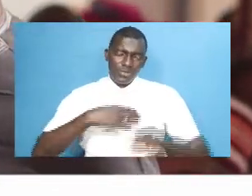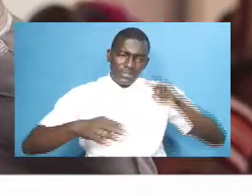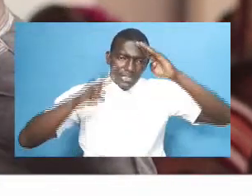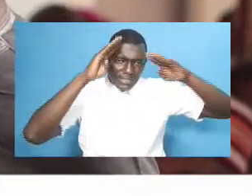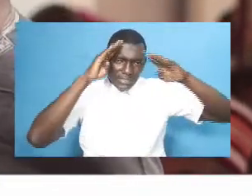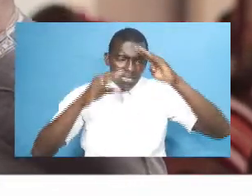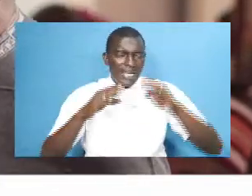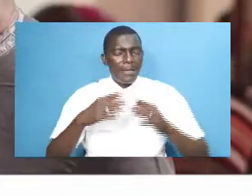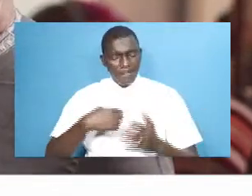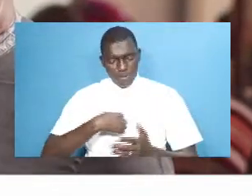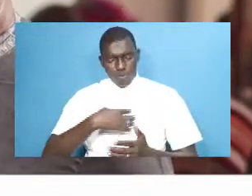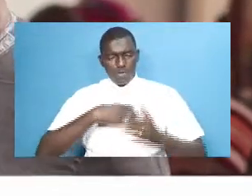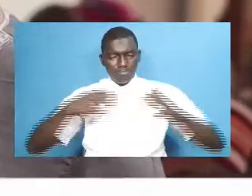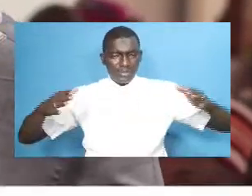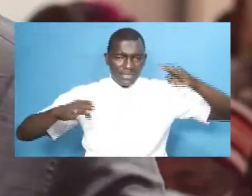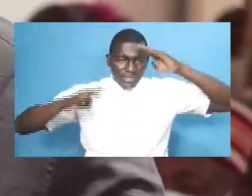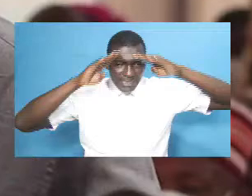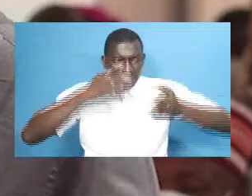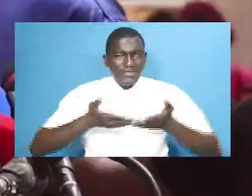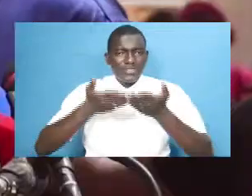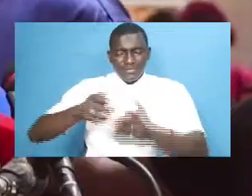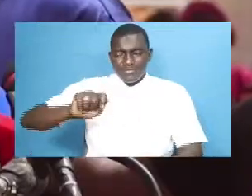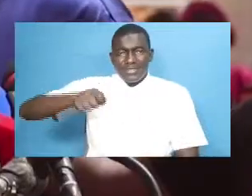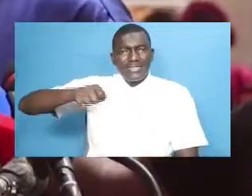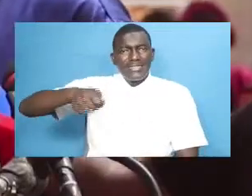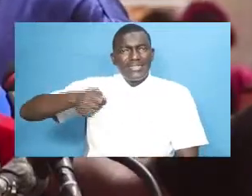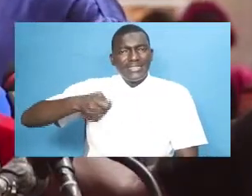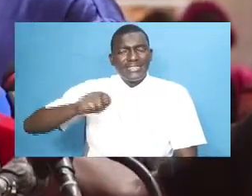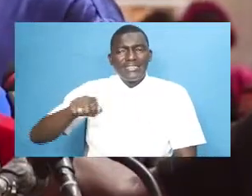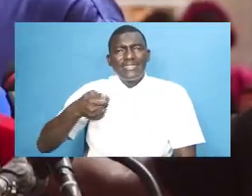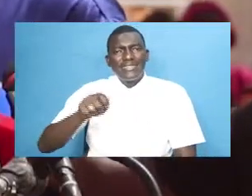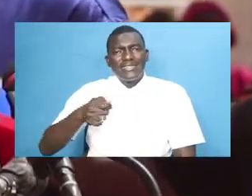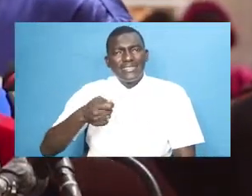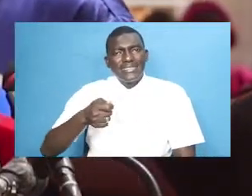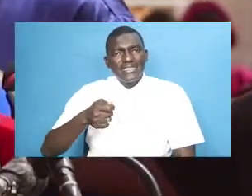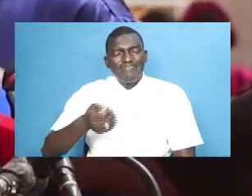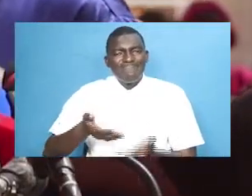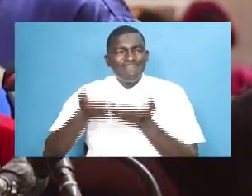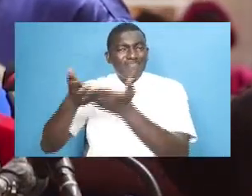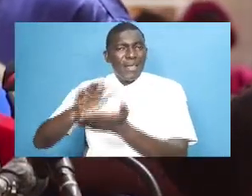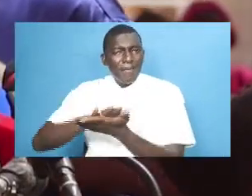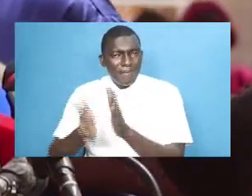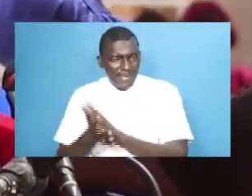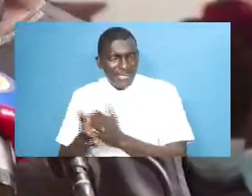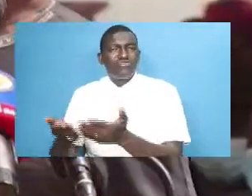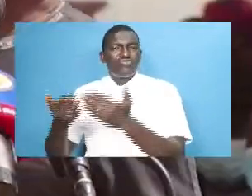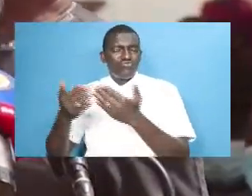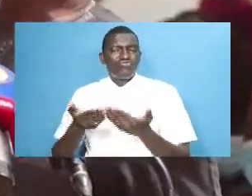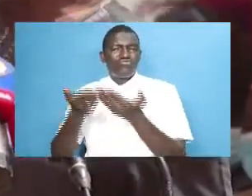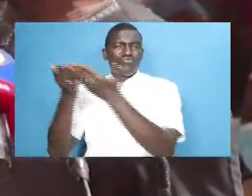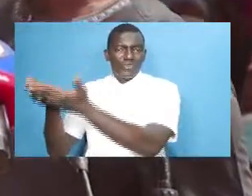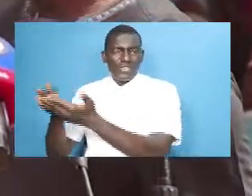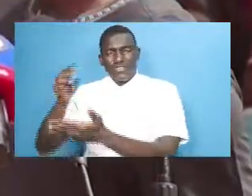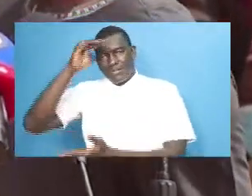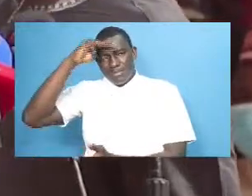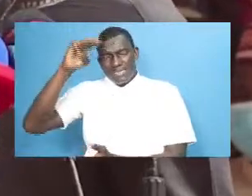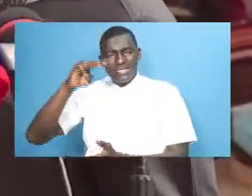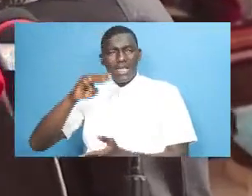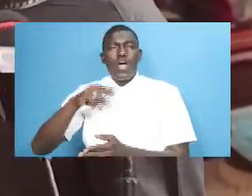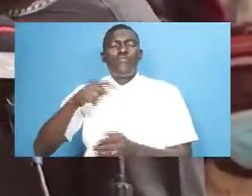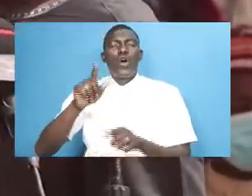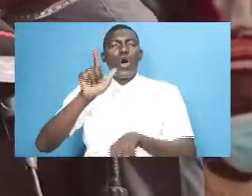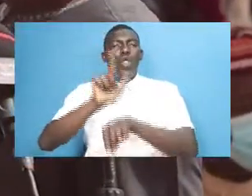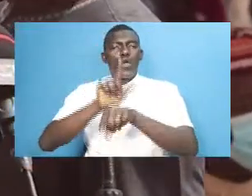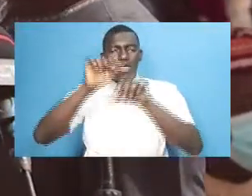take the opportunity to hand the keys of this market, as was handed to me, to the Honorable Minister